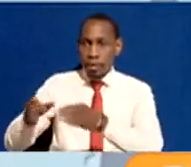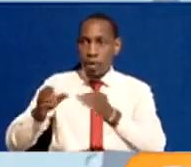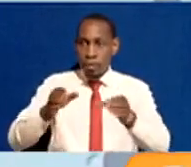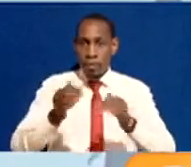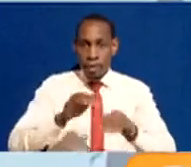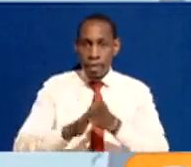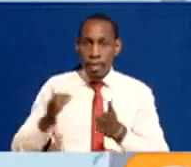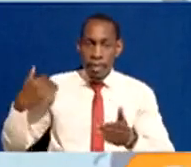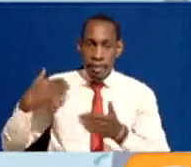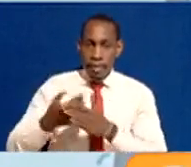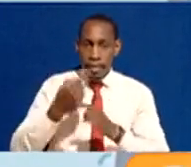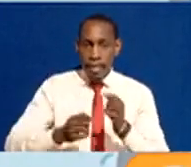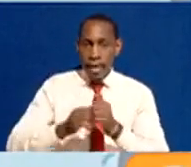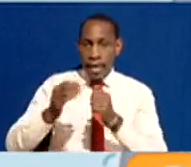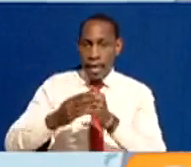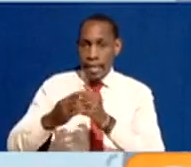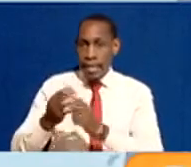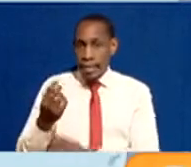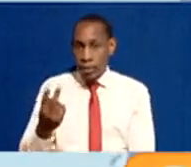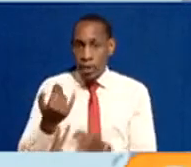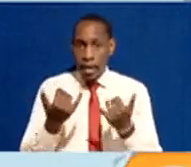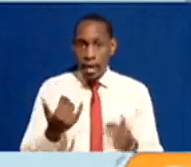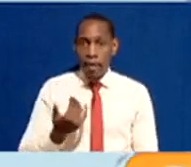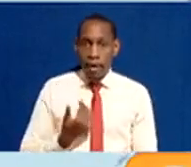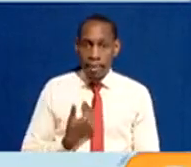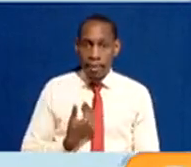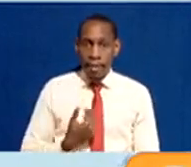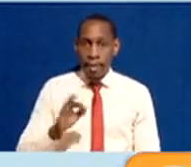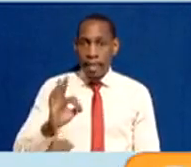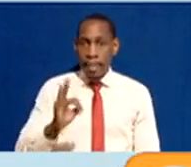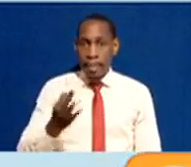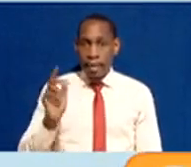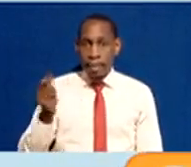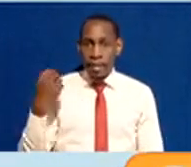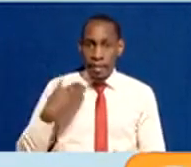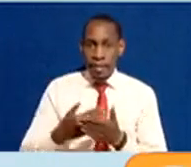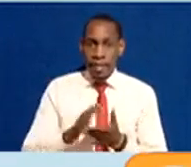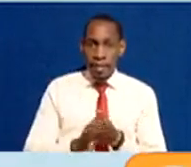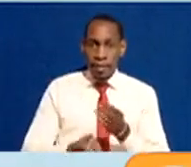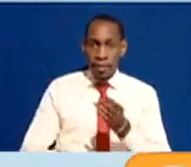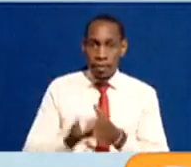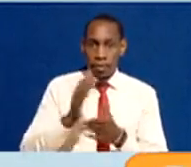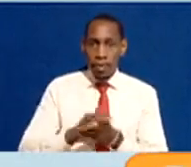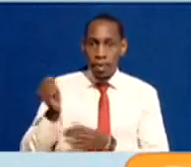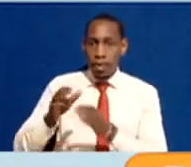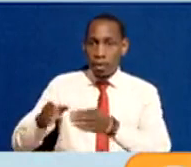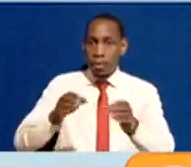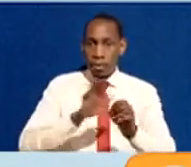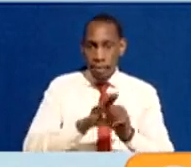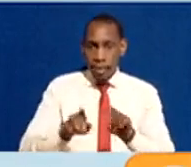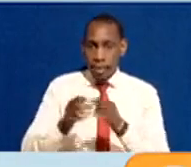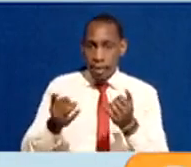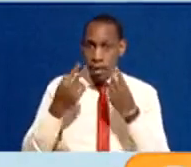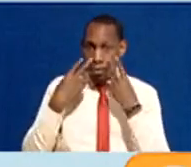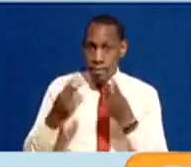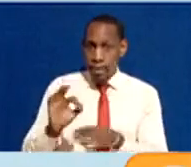election since 1992. We now have the third president since the advent of pluralism, and we have just